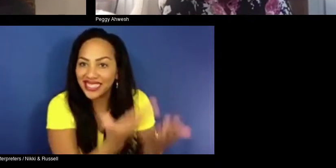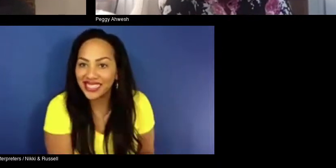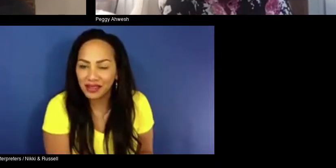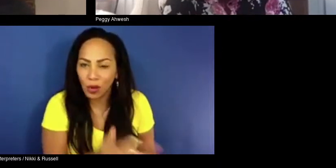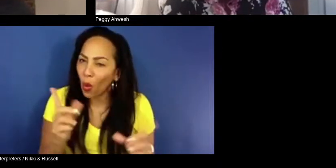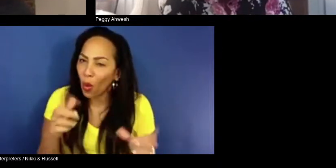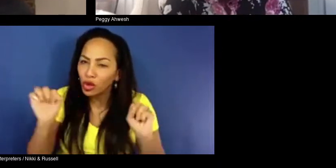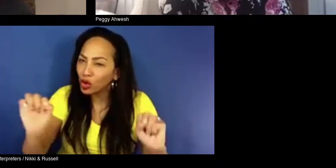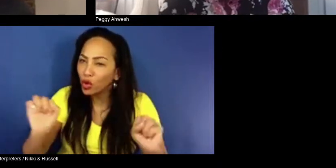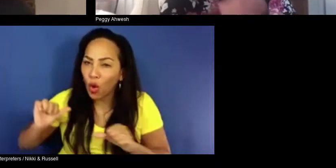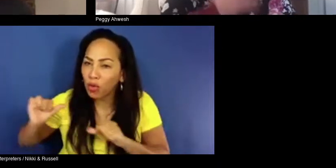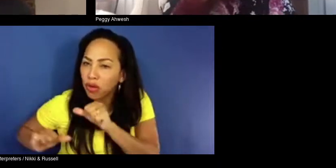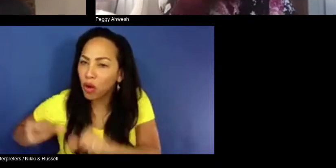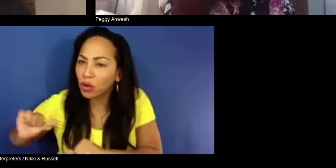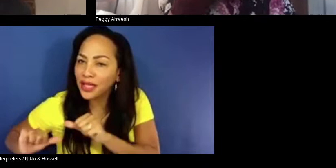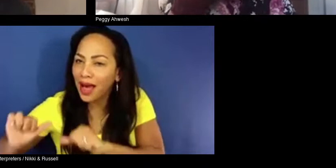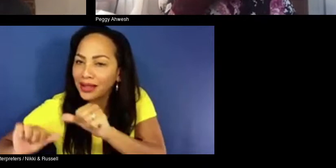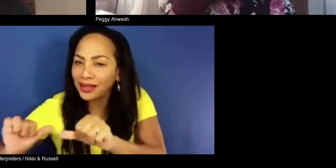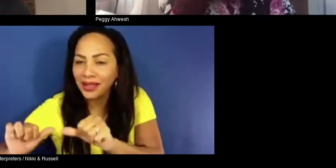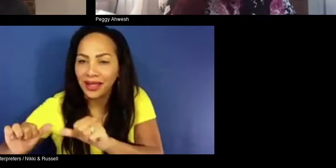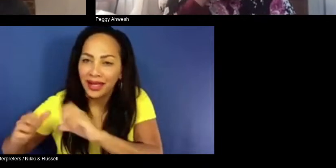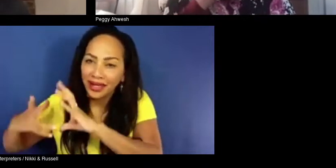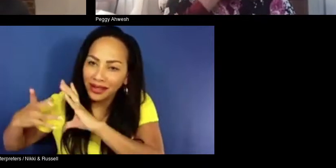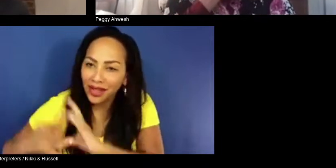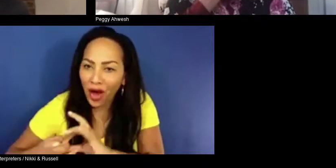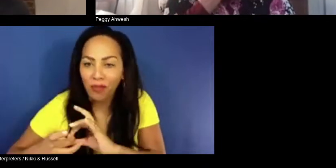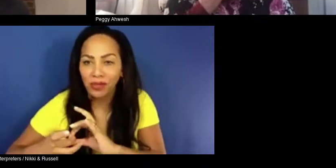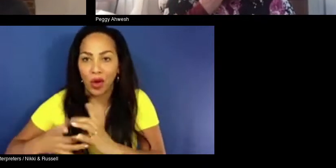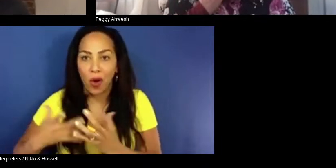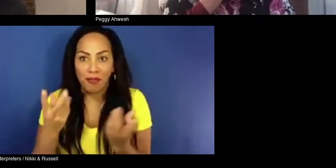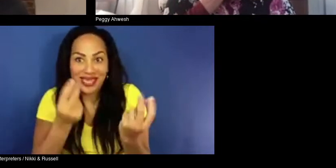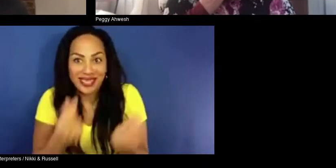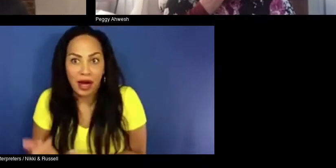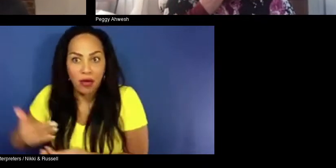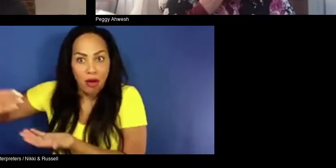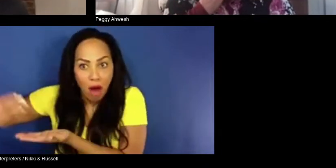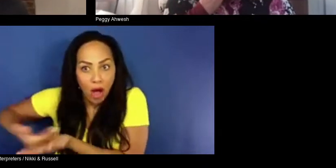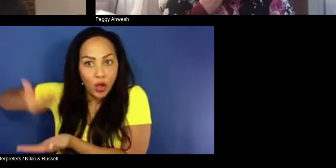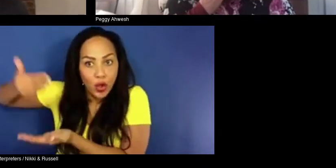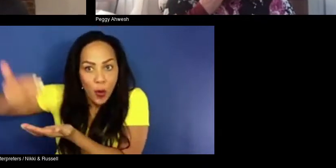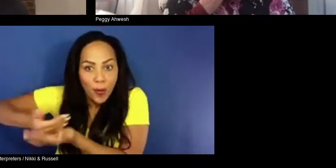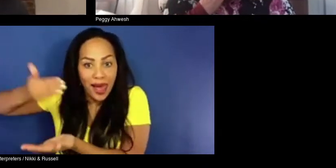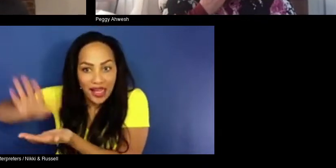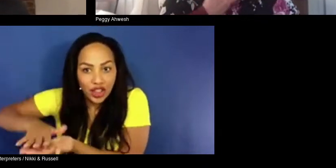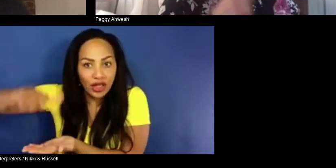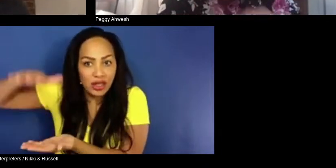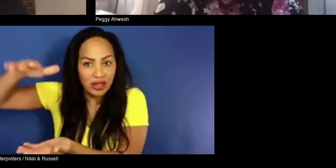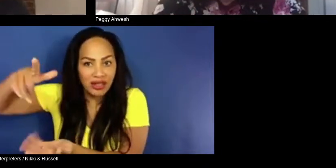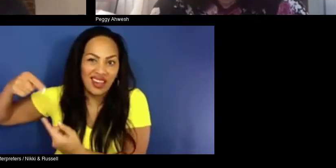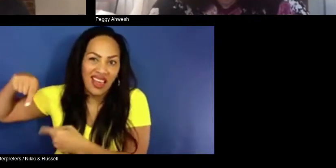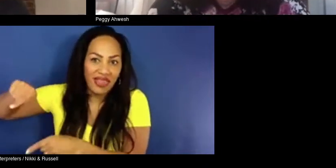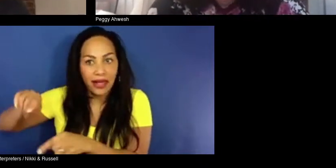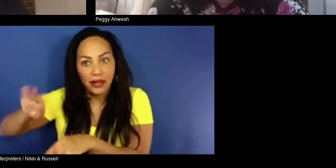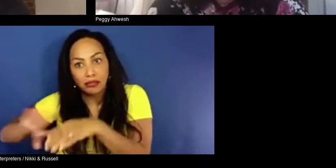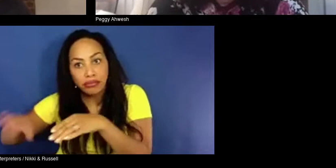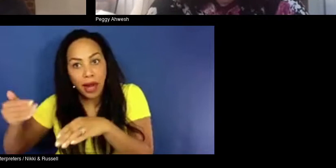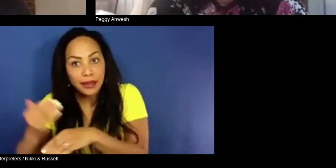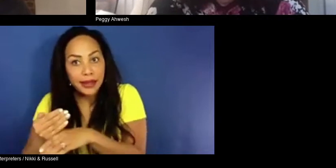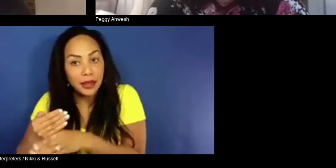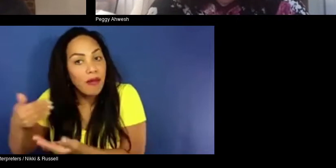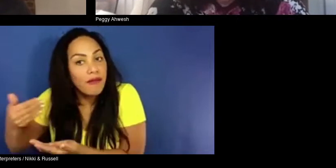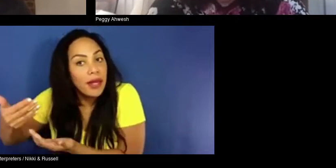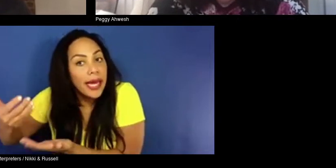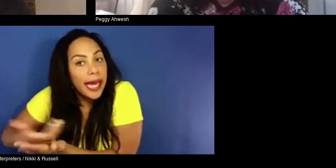process in terms of like accumulating this material? I guess in a way it's another practice of collection.